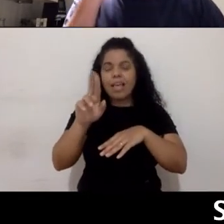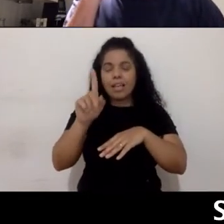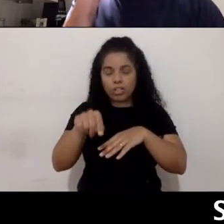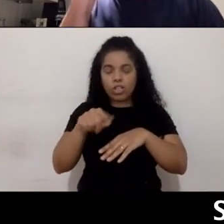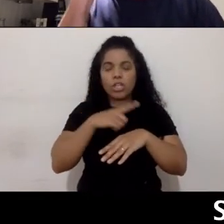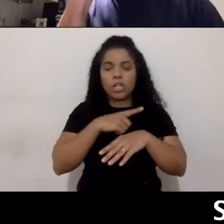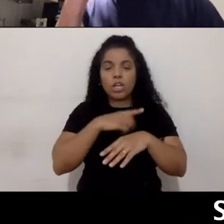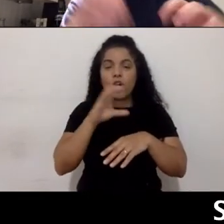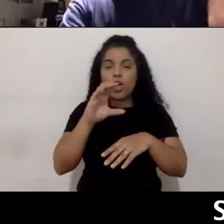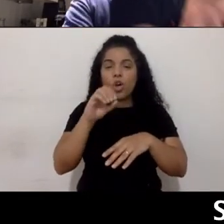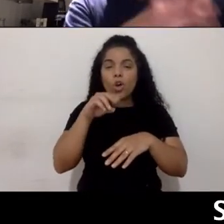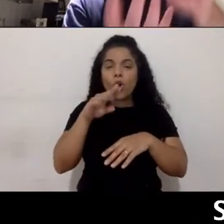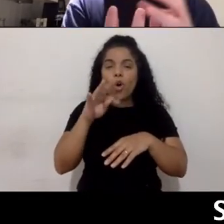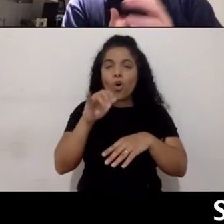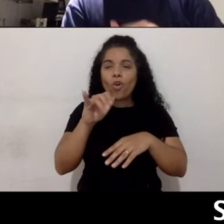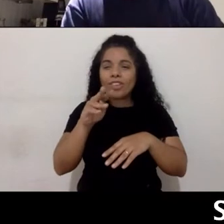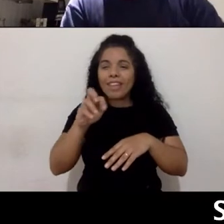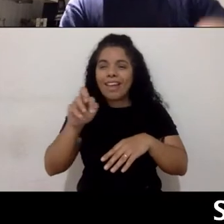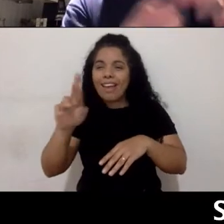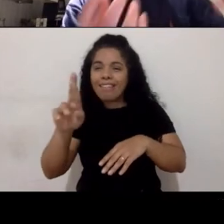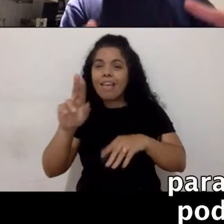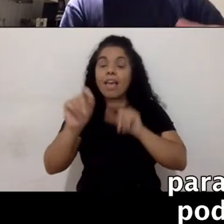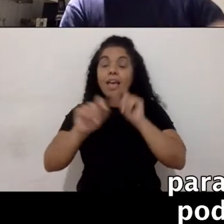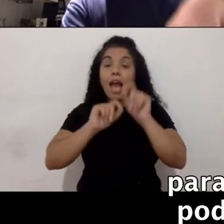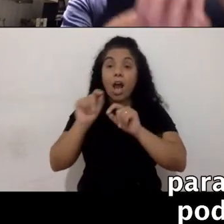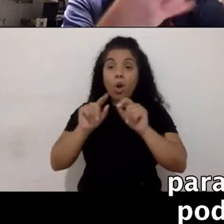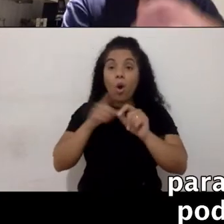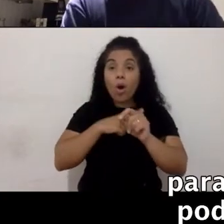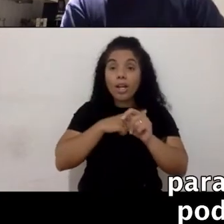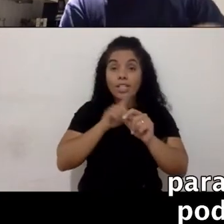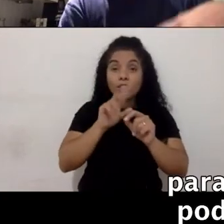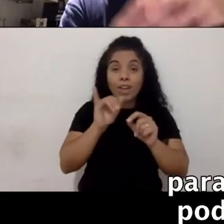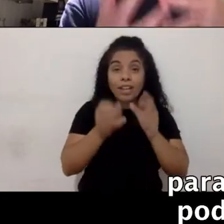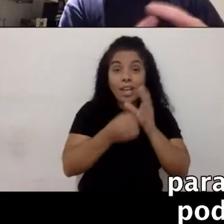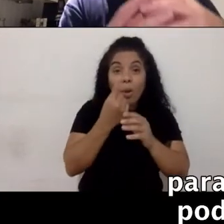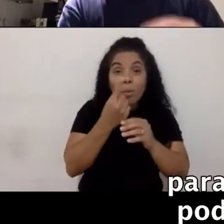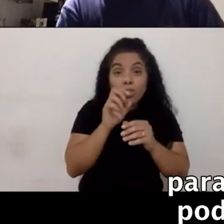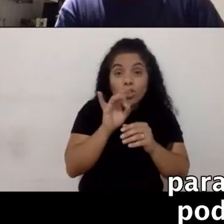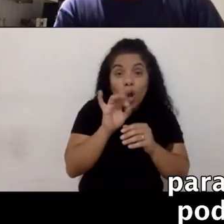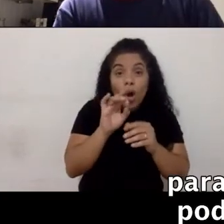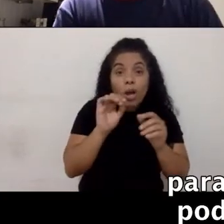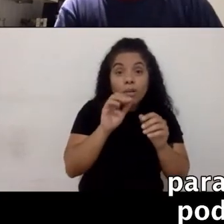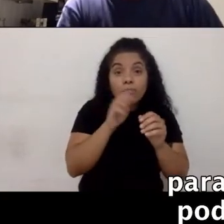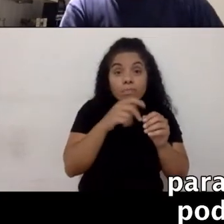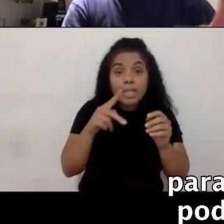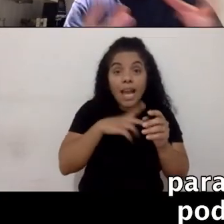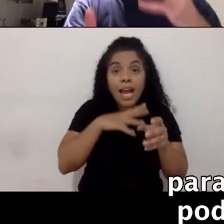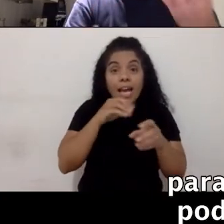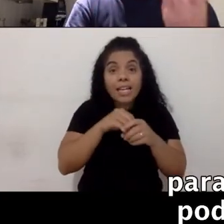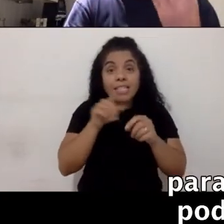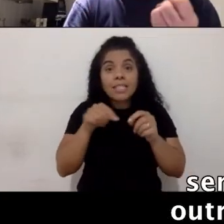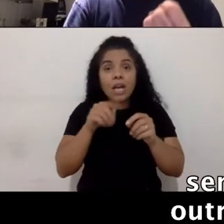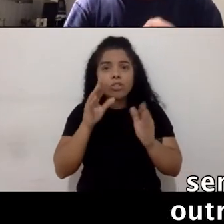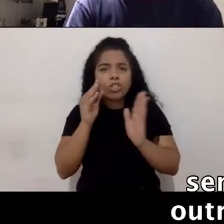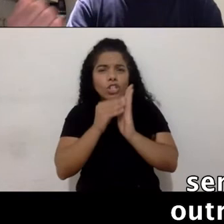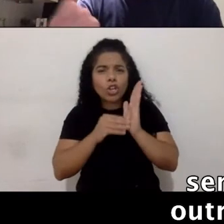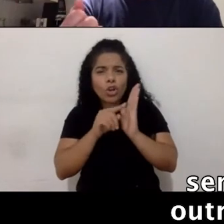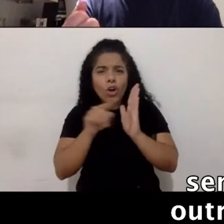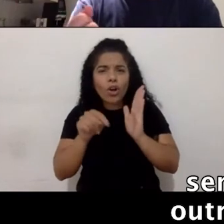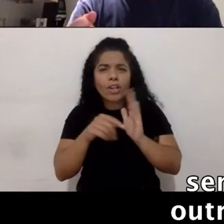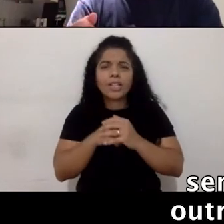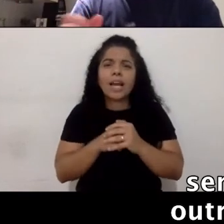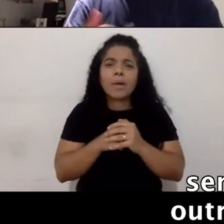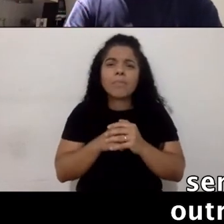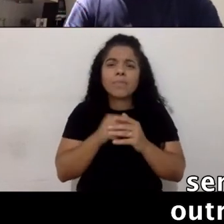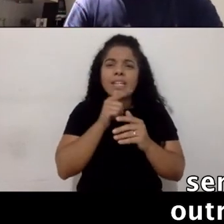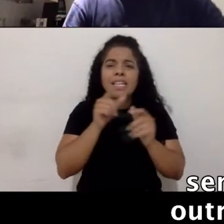application. So if we put those into a stack for an application's infrastructure, that means we can change the infrastructure for an application without